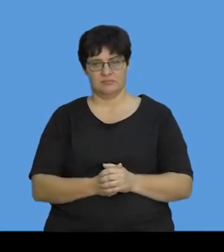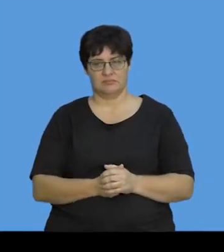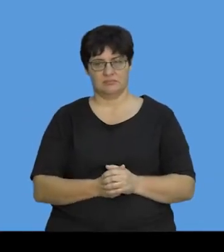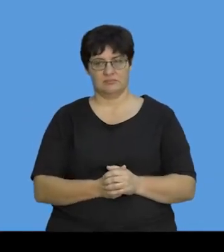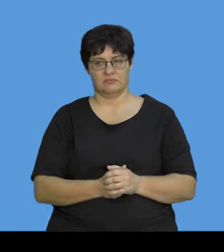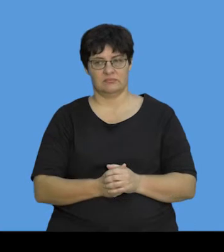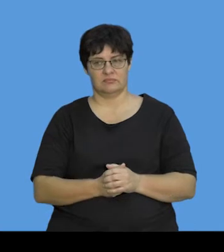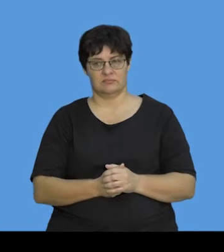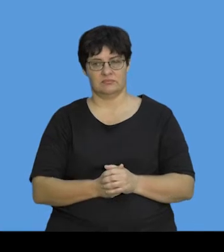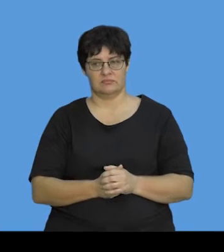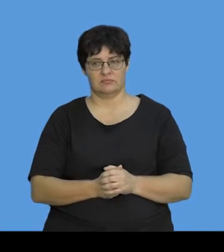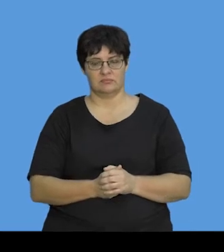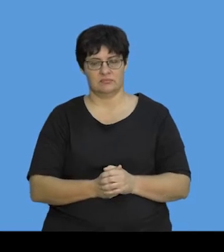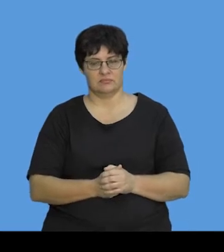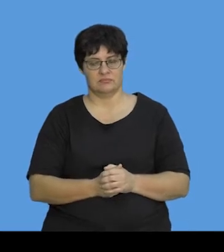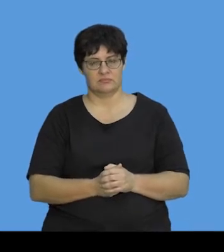there.